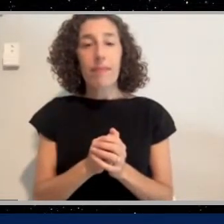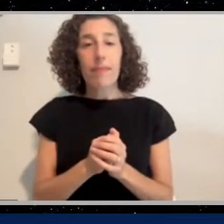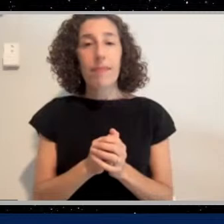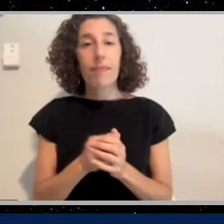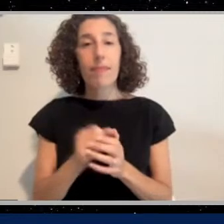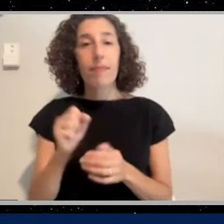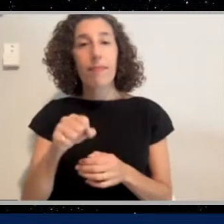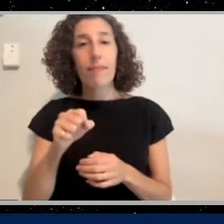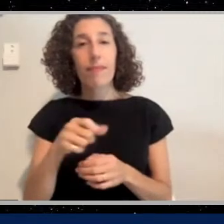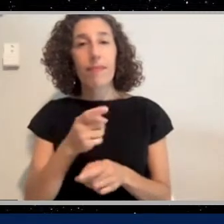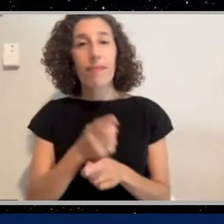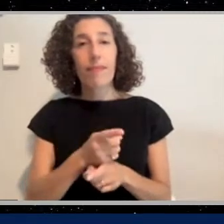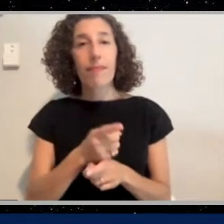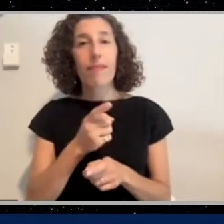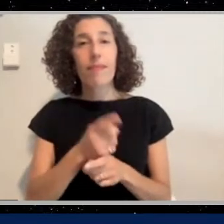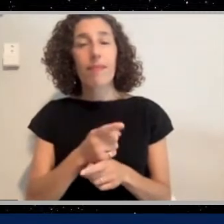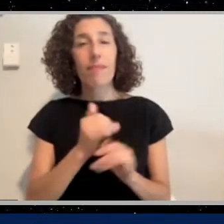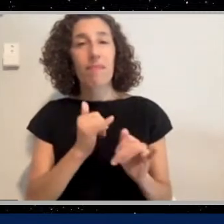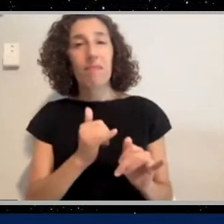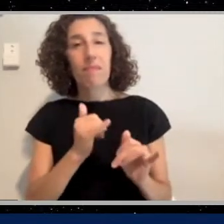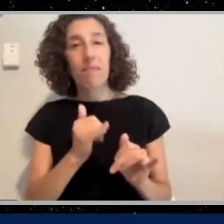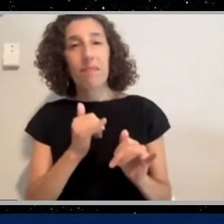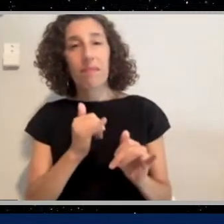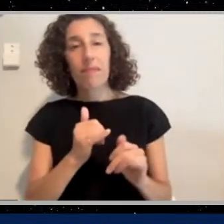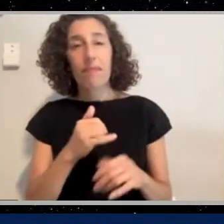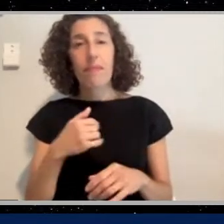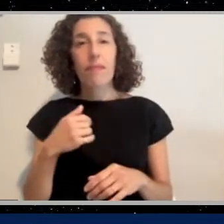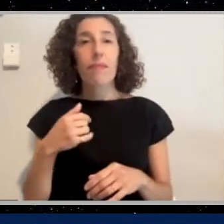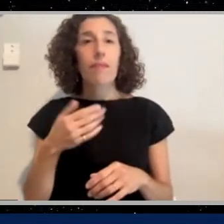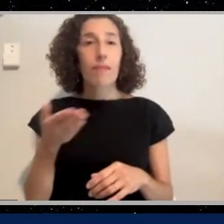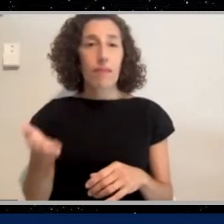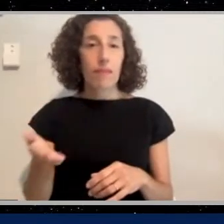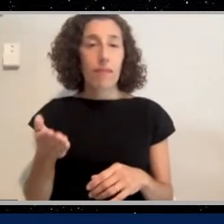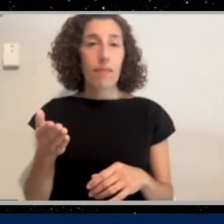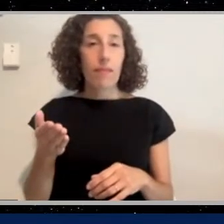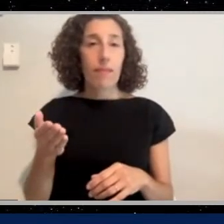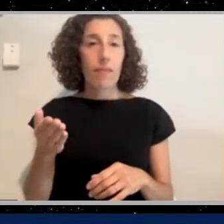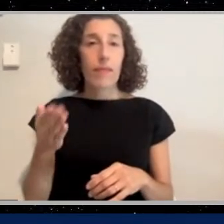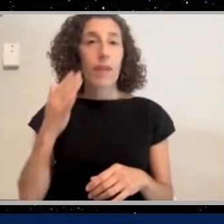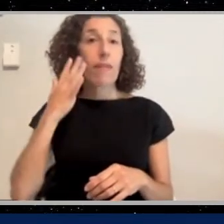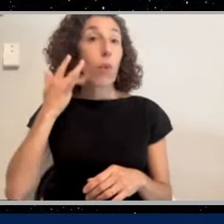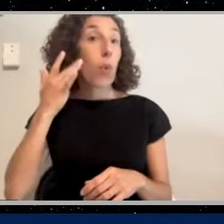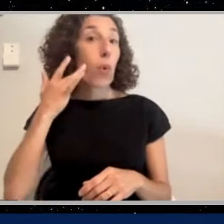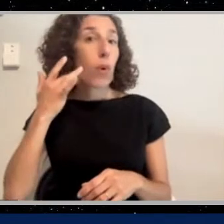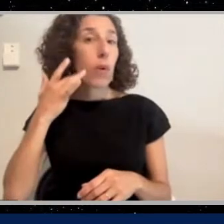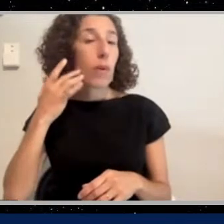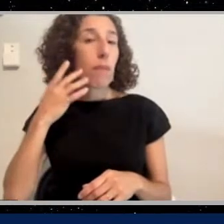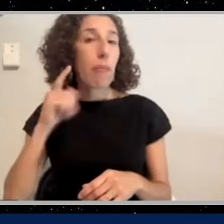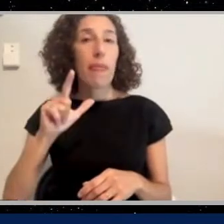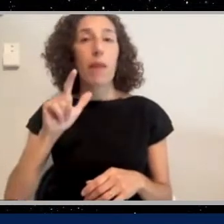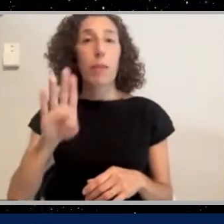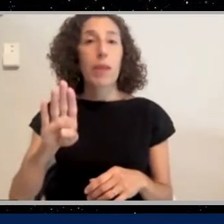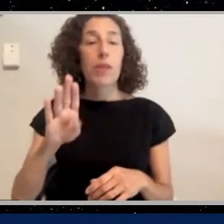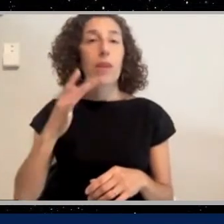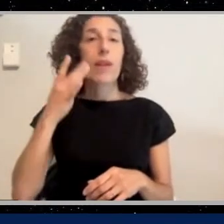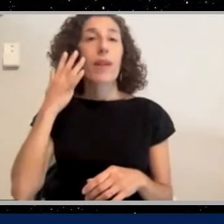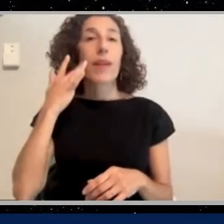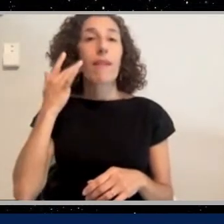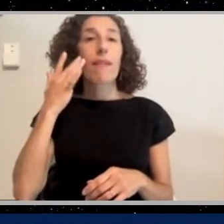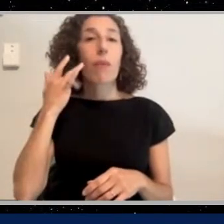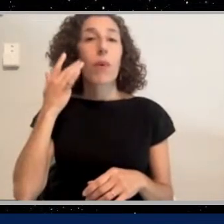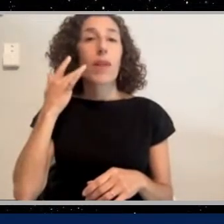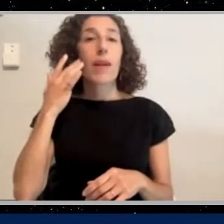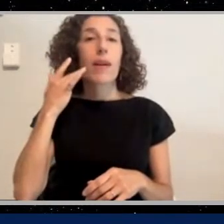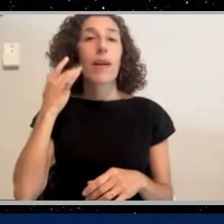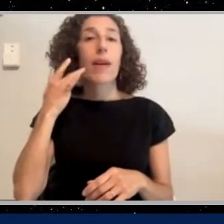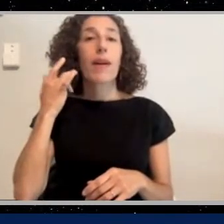we only had a couple of days, 2 or 3 days when we were out in Long Beach, California for bonding, but they really were amazing bonding days. And like you said,